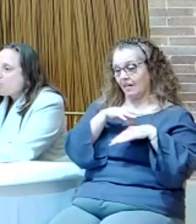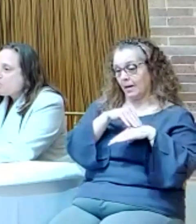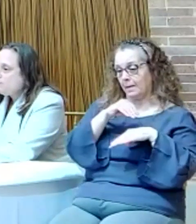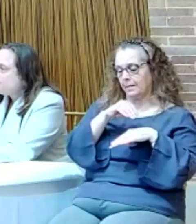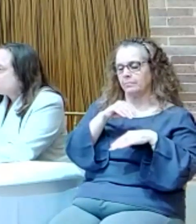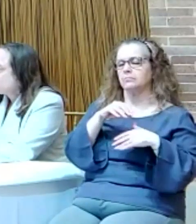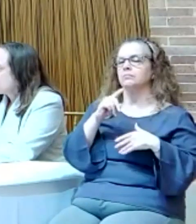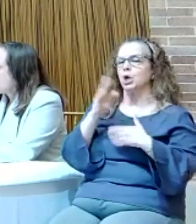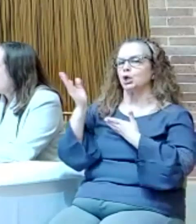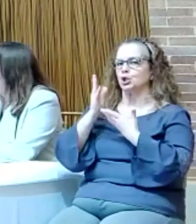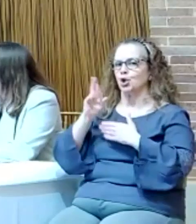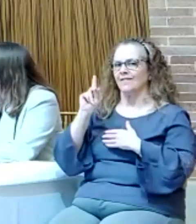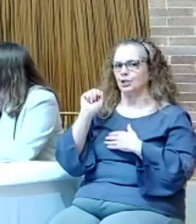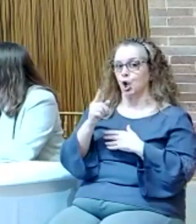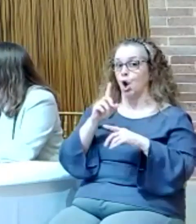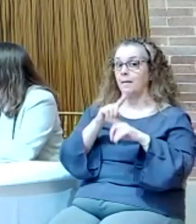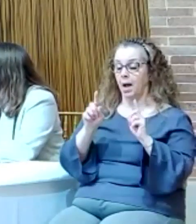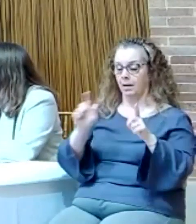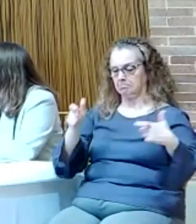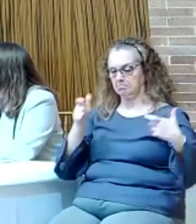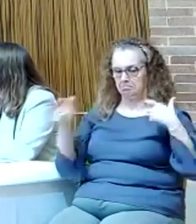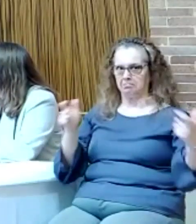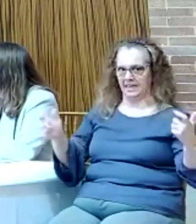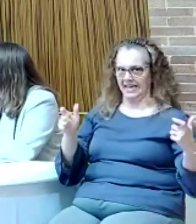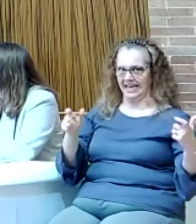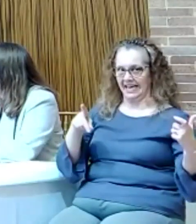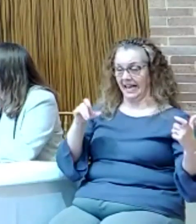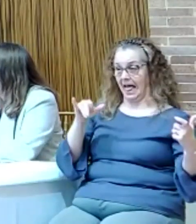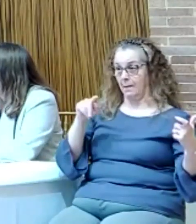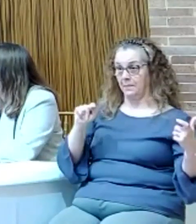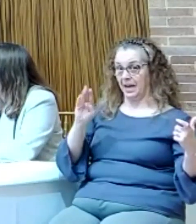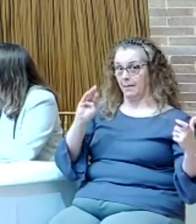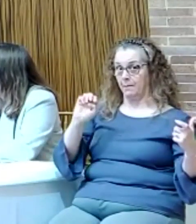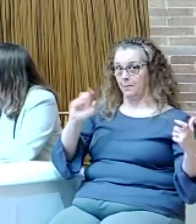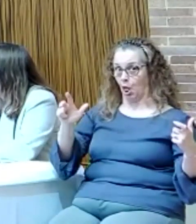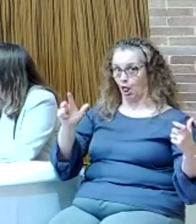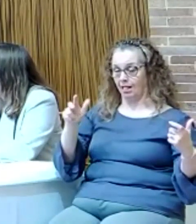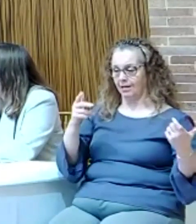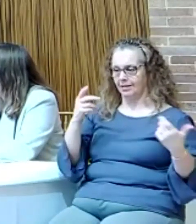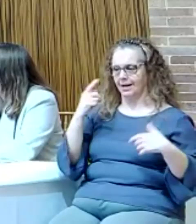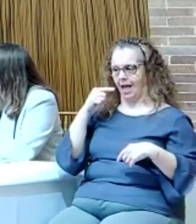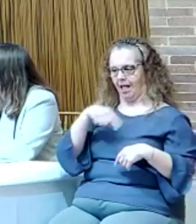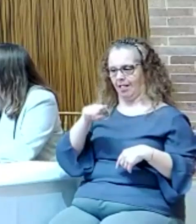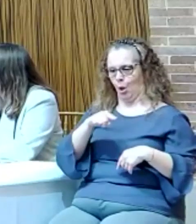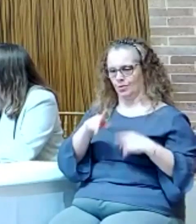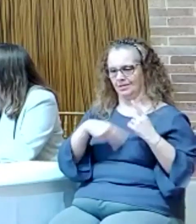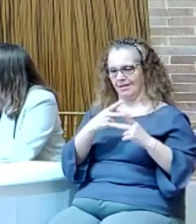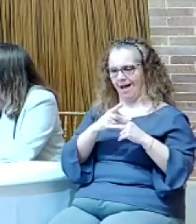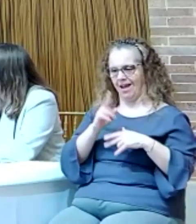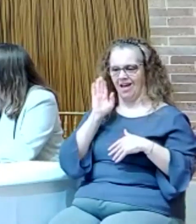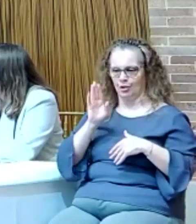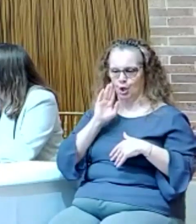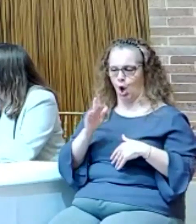be excluded as a tenant those types of dogs are often deemed to be vicious and